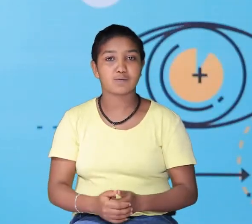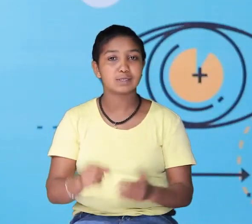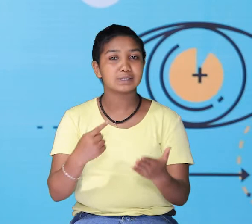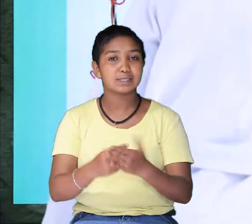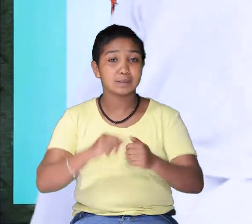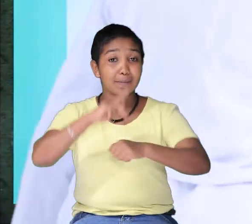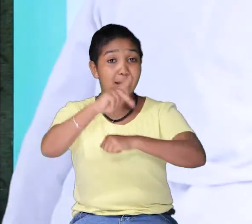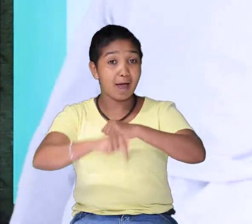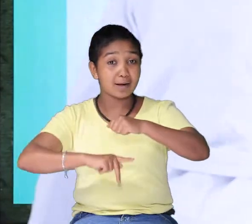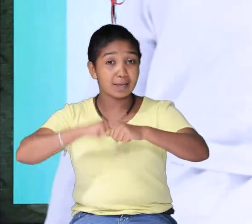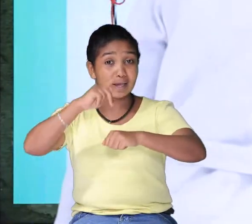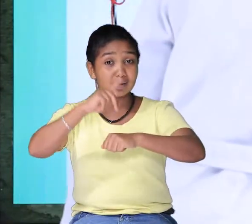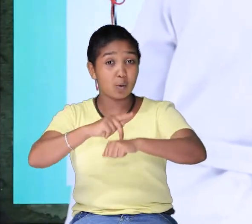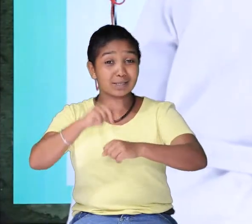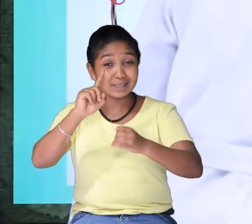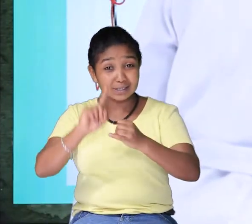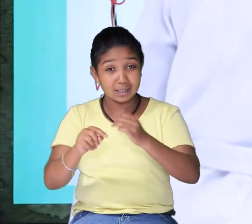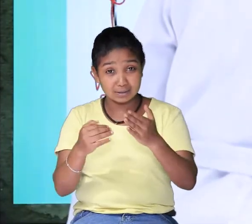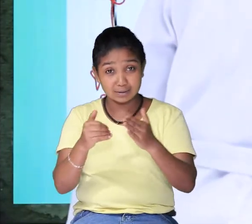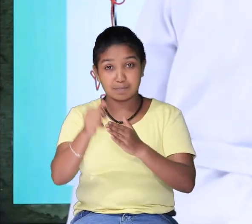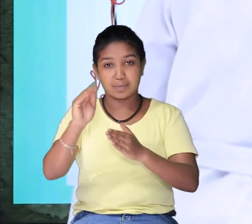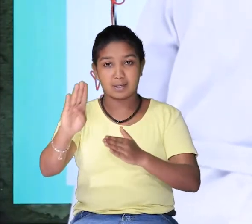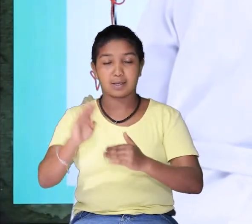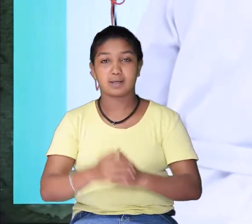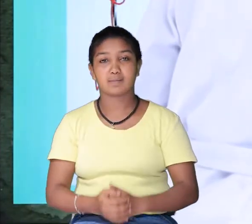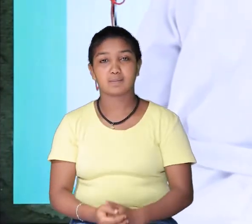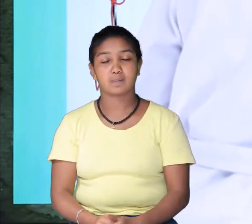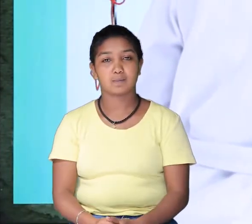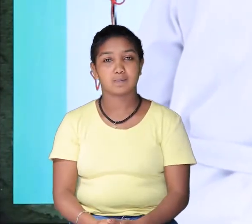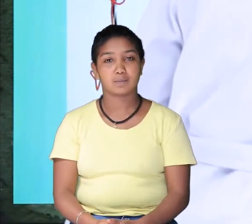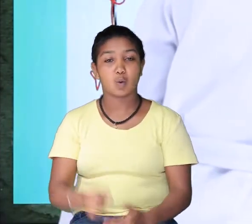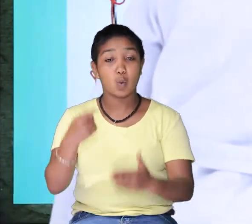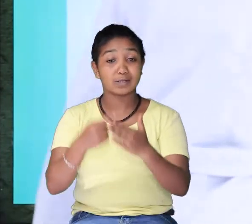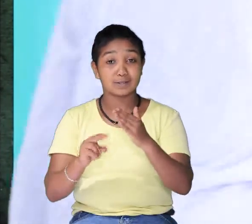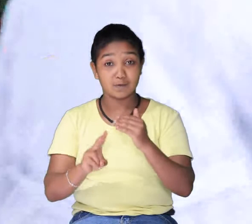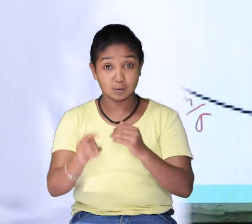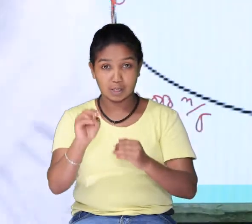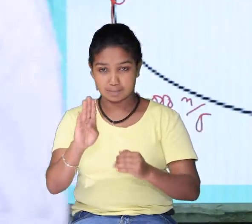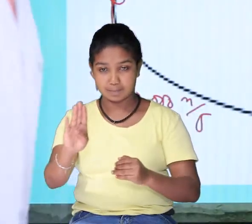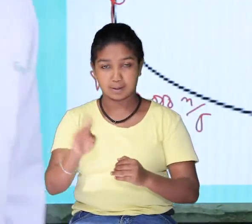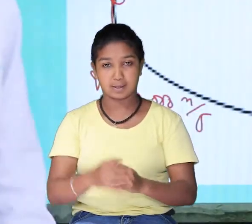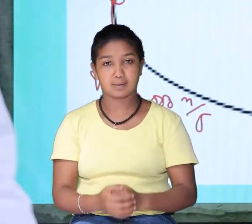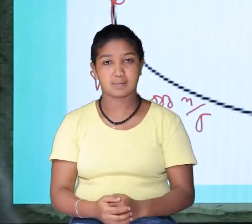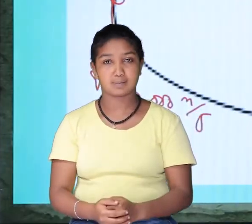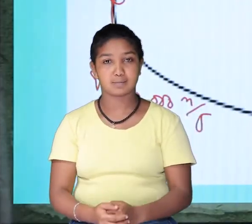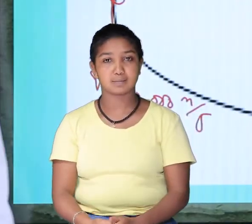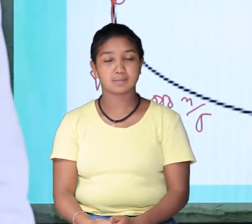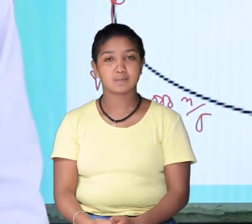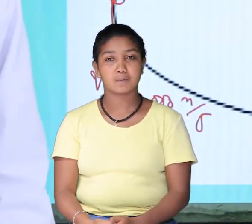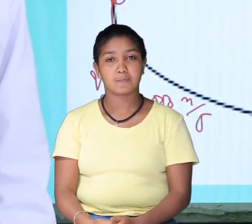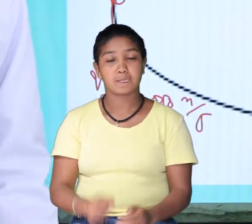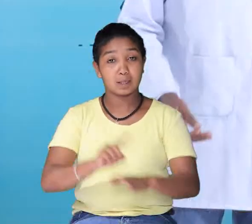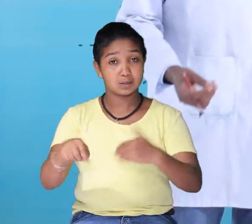this planet while it reaches at this point B? What is the velocity at point B? Okay, at point